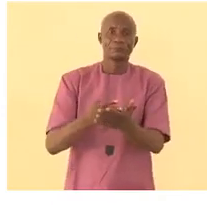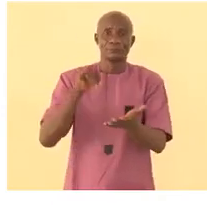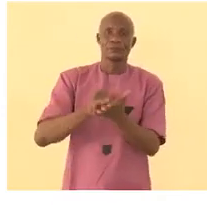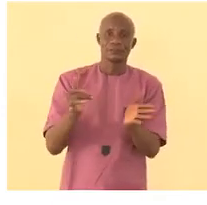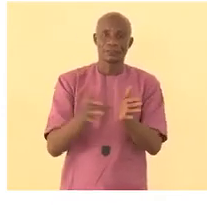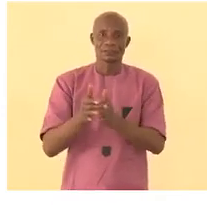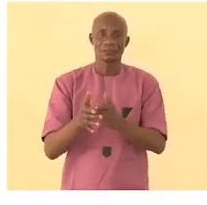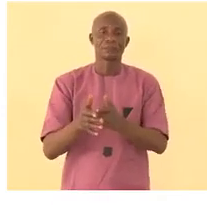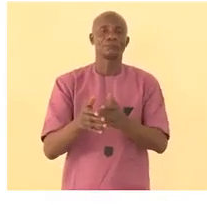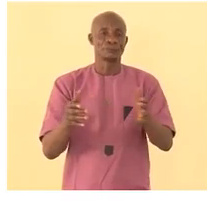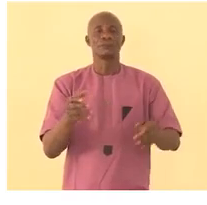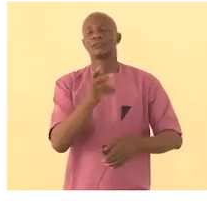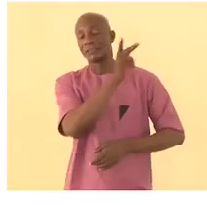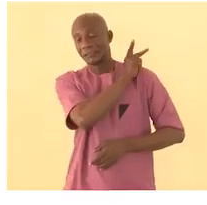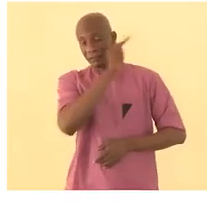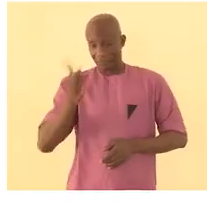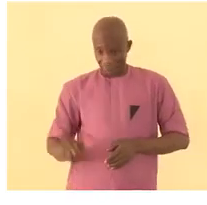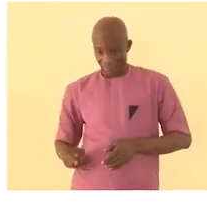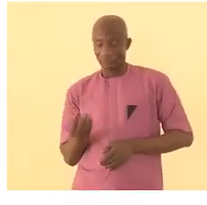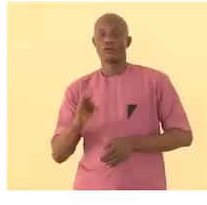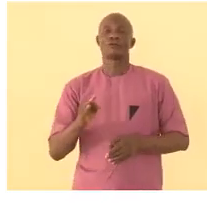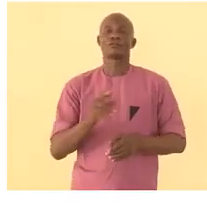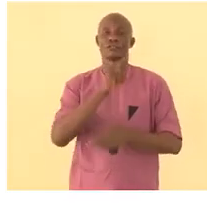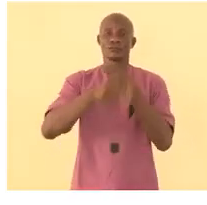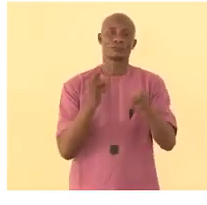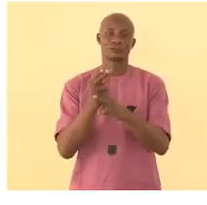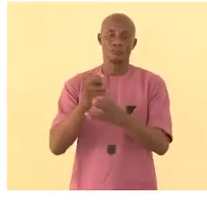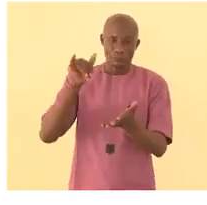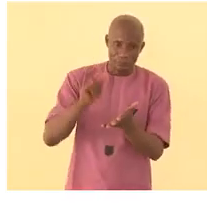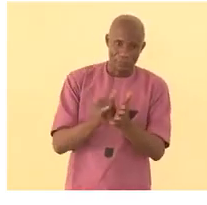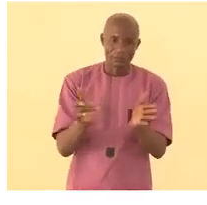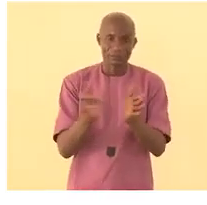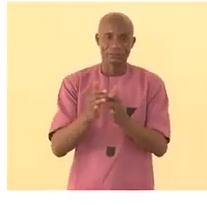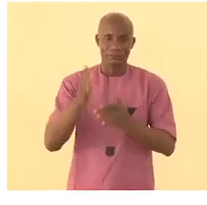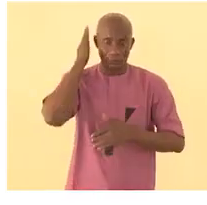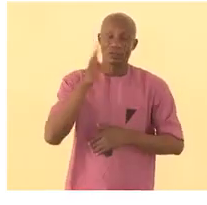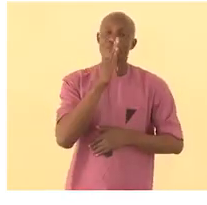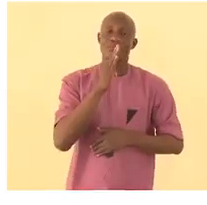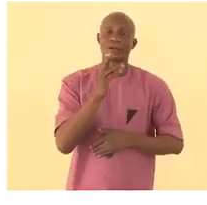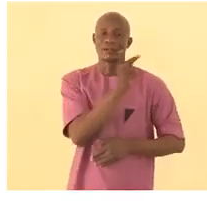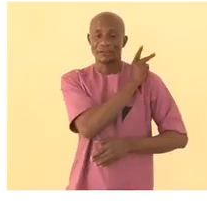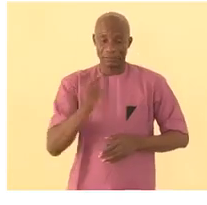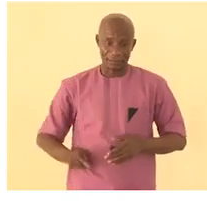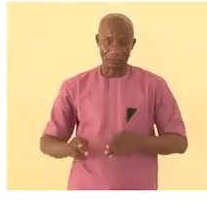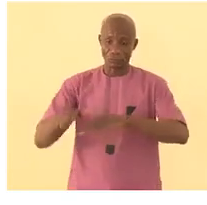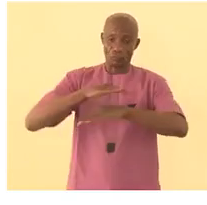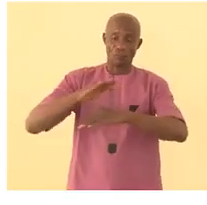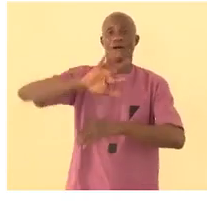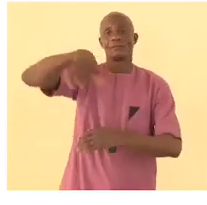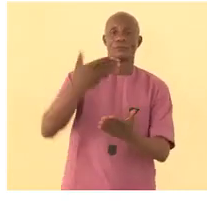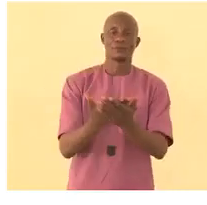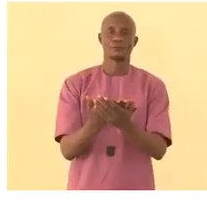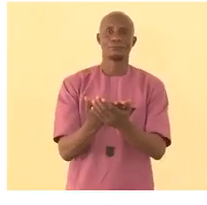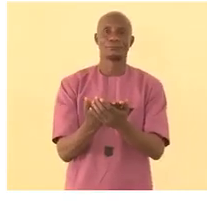is the King of the universe, that Jesus will be King over